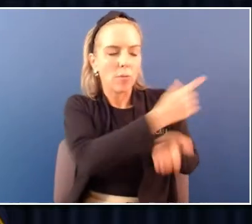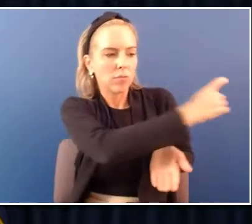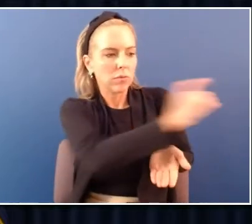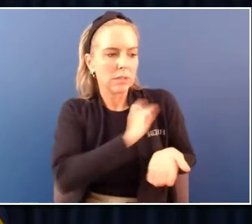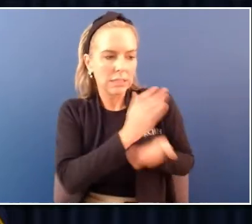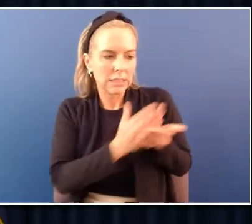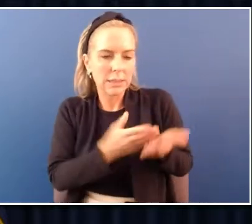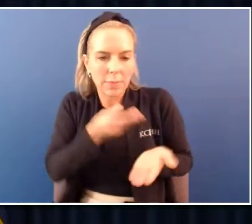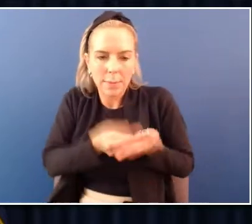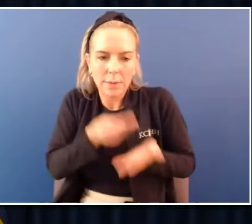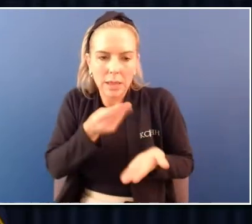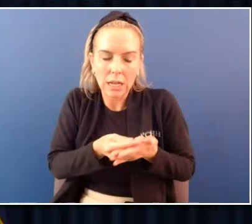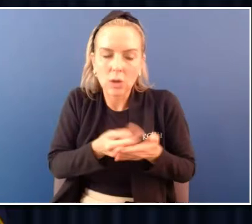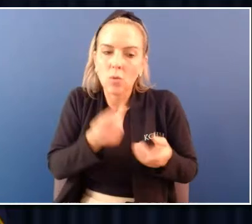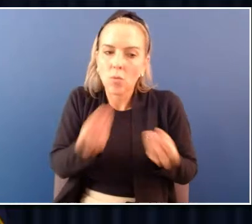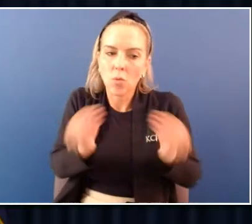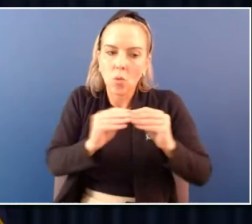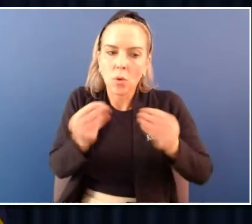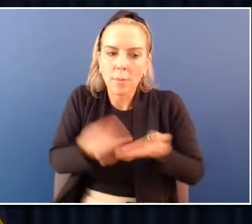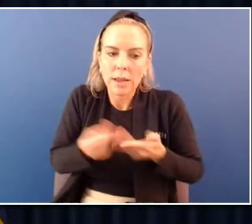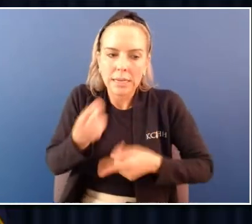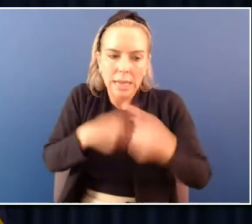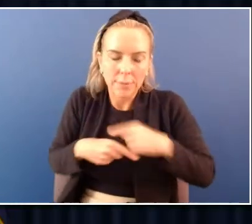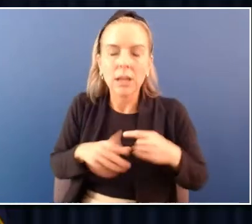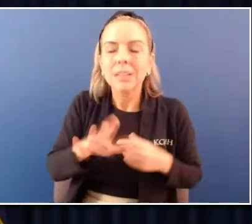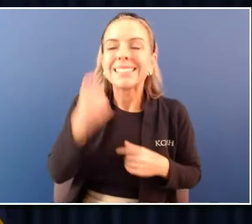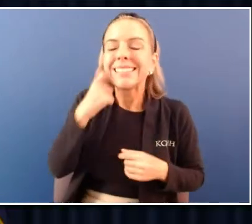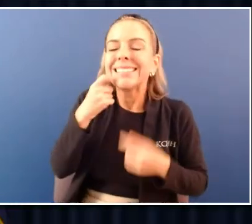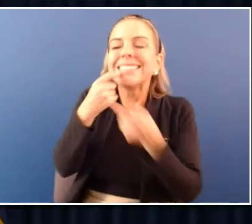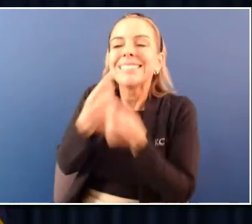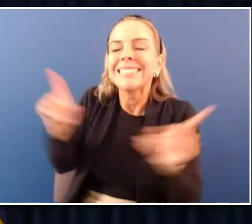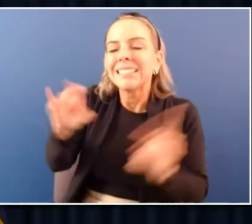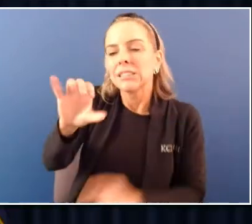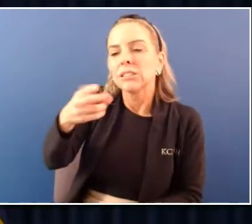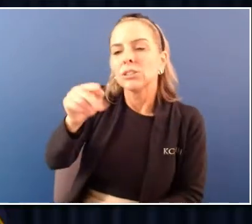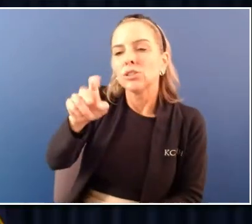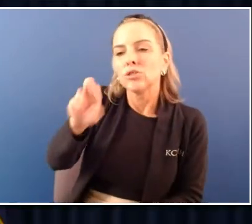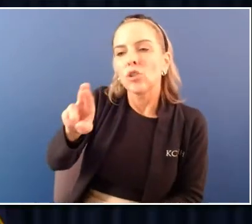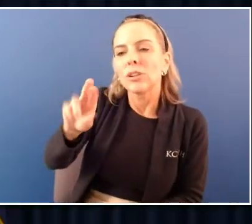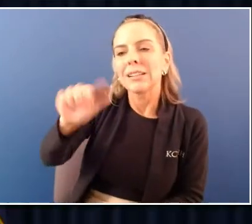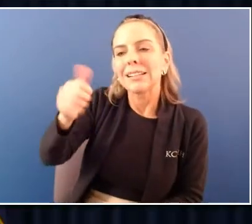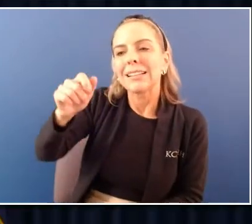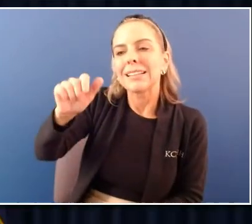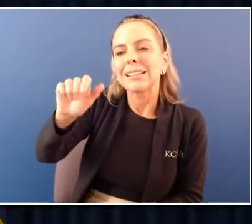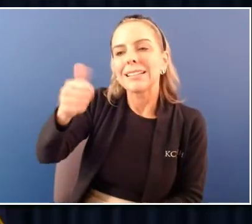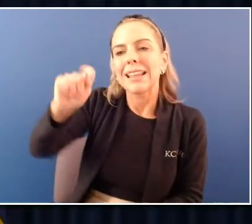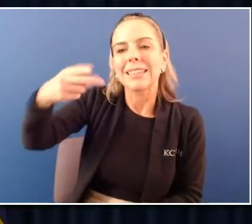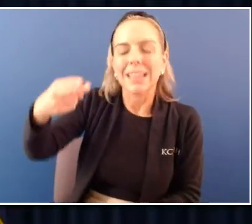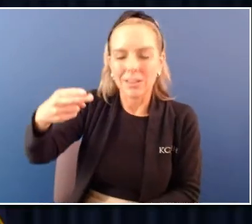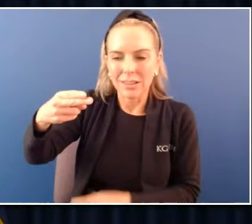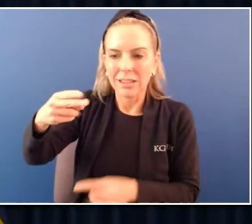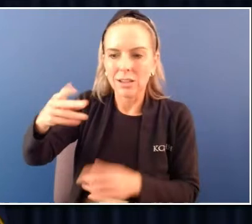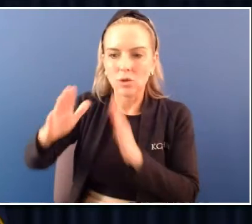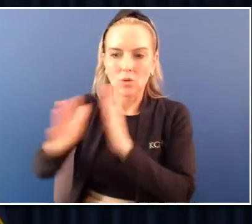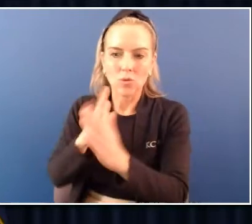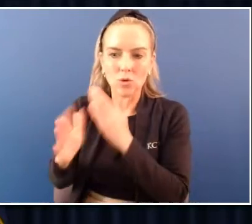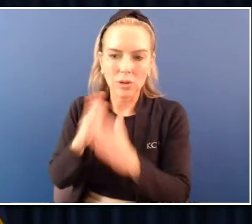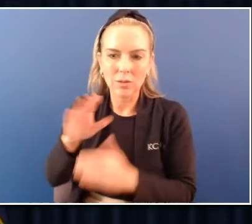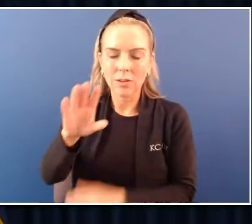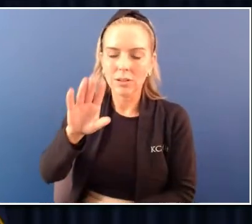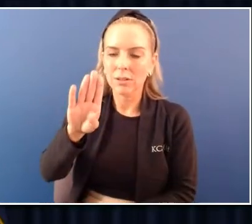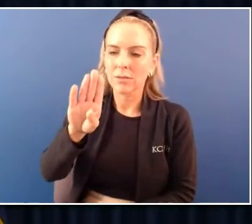more to come. And remember, we just announced that Charter's 10,000th community that they were hooking up was Berry, Kentucky, a town